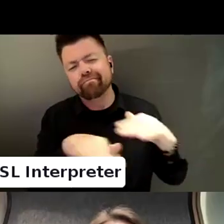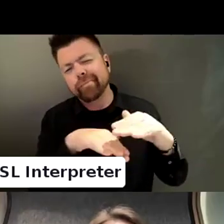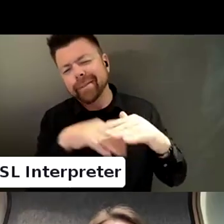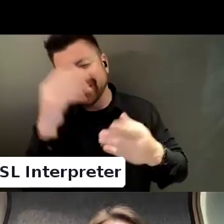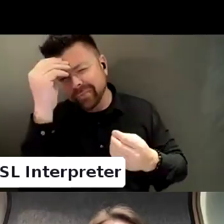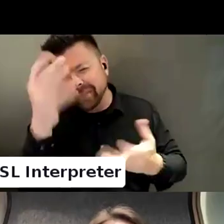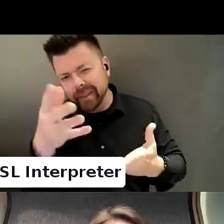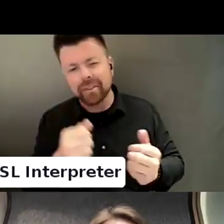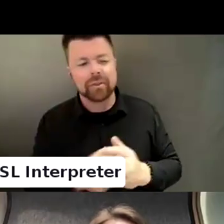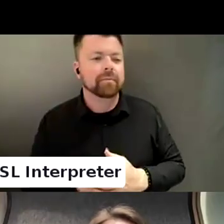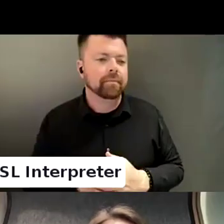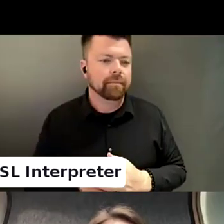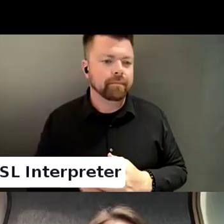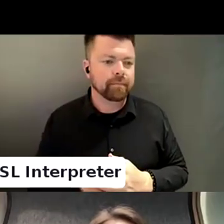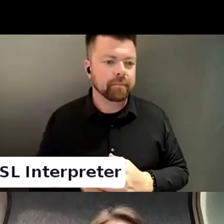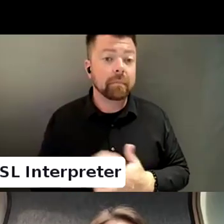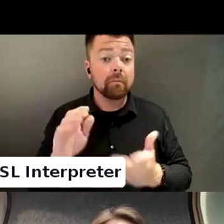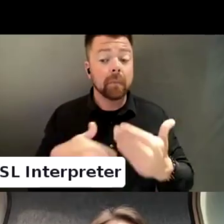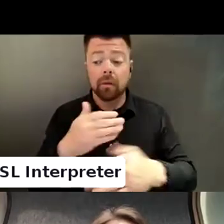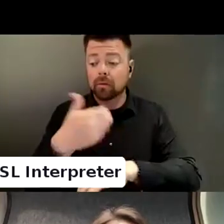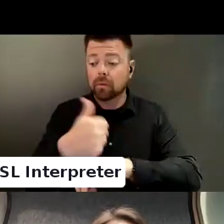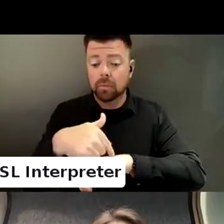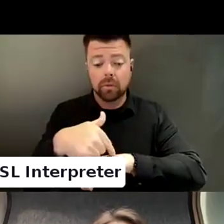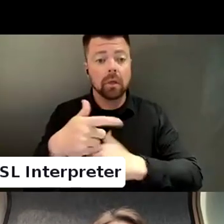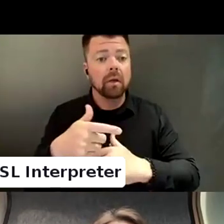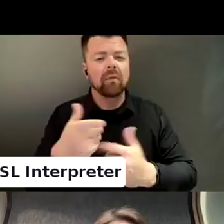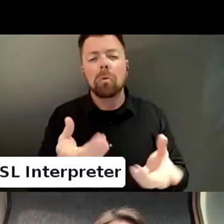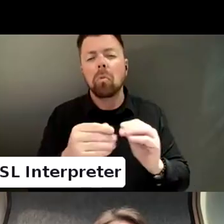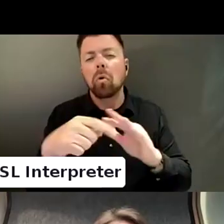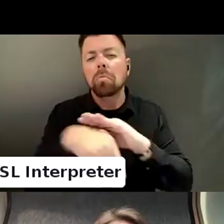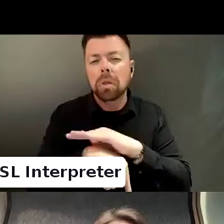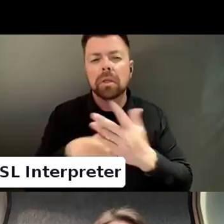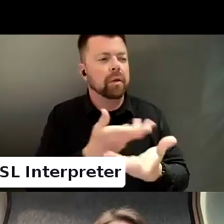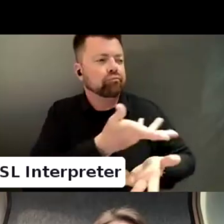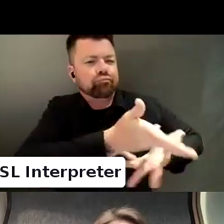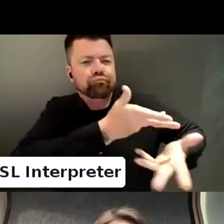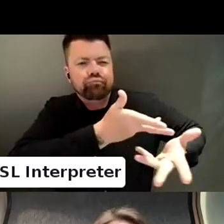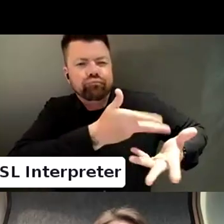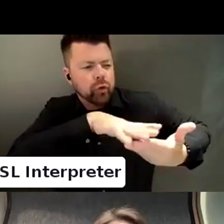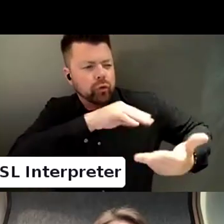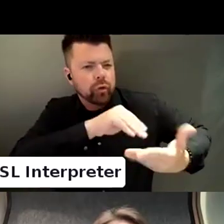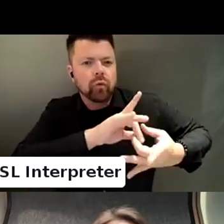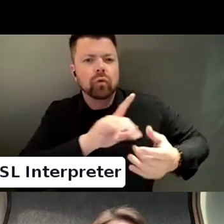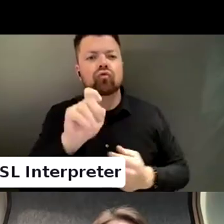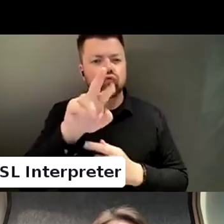of information, and then set up a time for a subsequent longer conversation to learn about the trial.